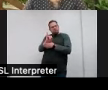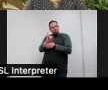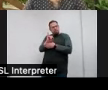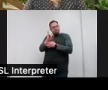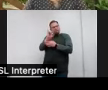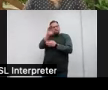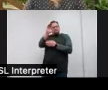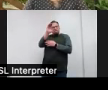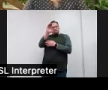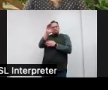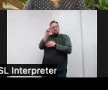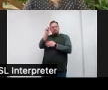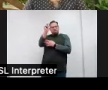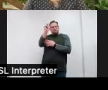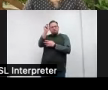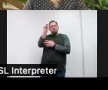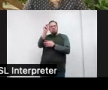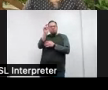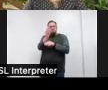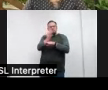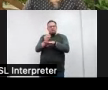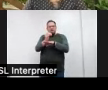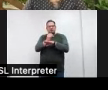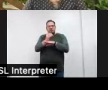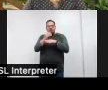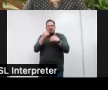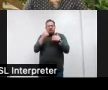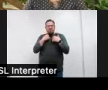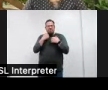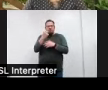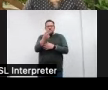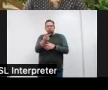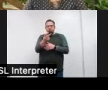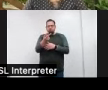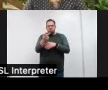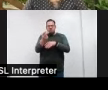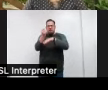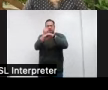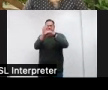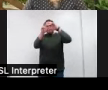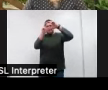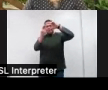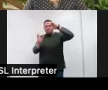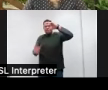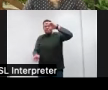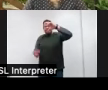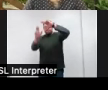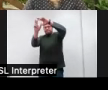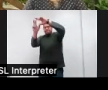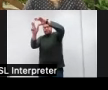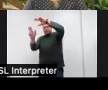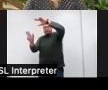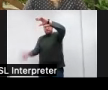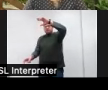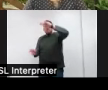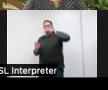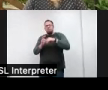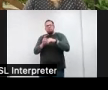relic chains. The Marshall Islands have like two sets of island chains that are almost parallel to each